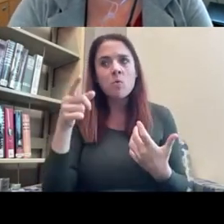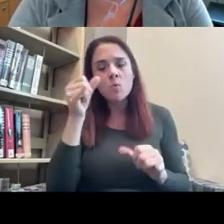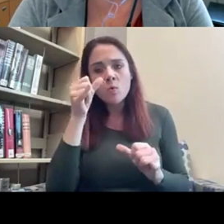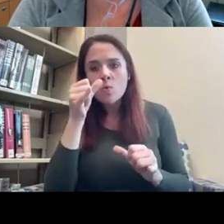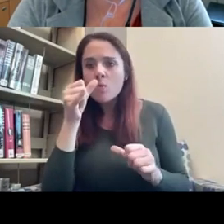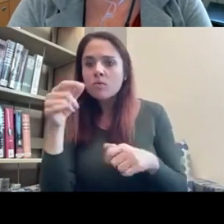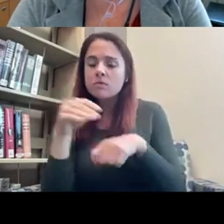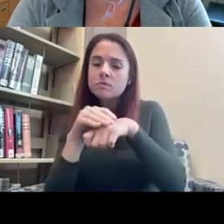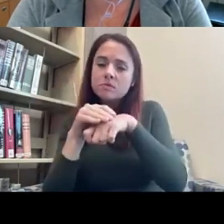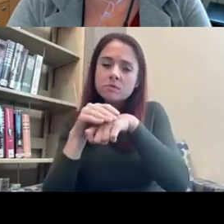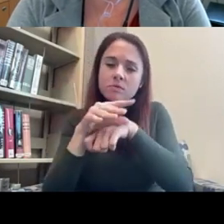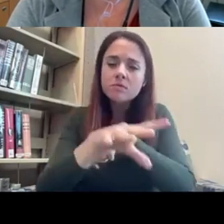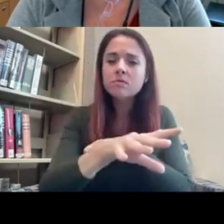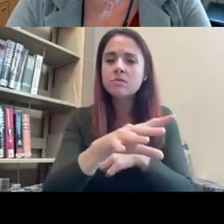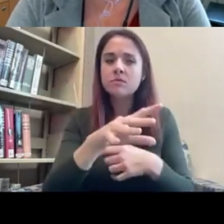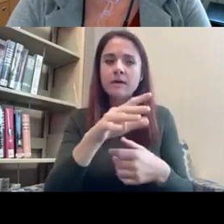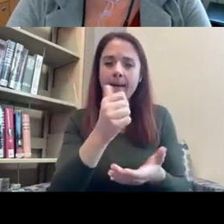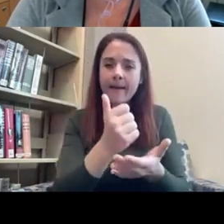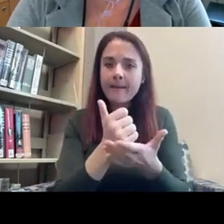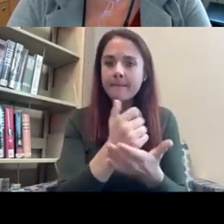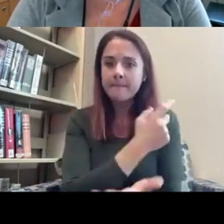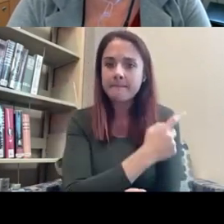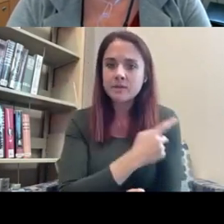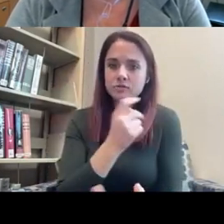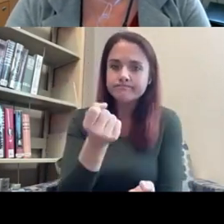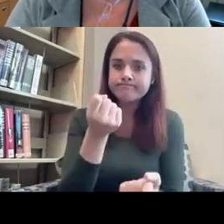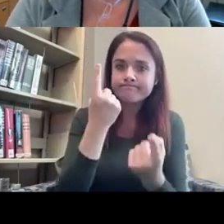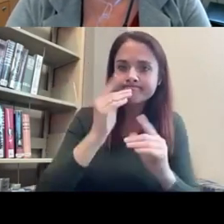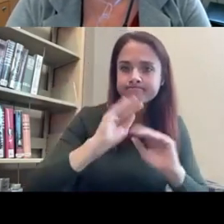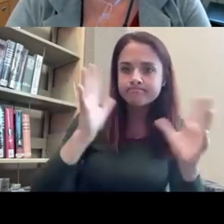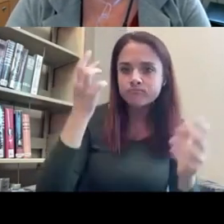patients realize that